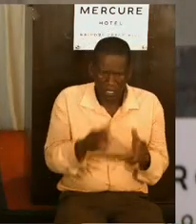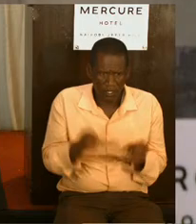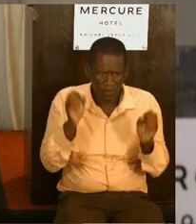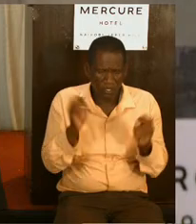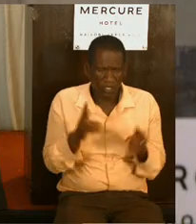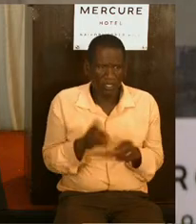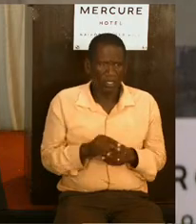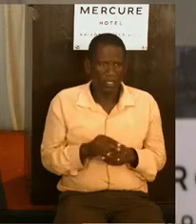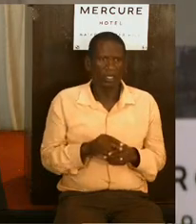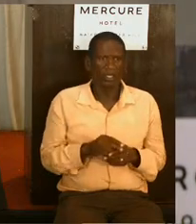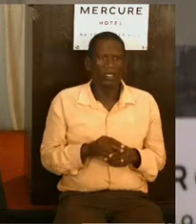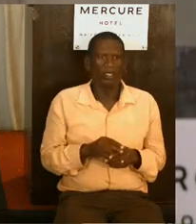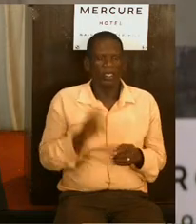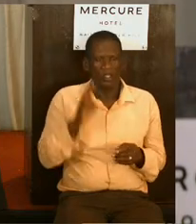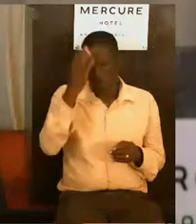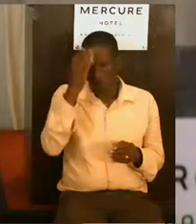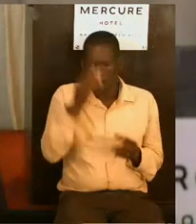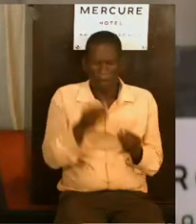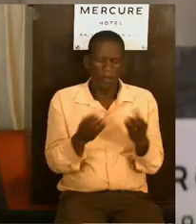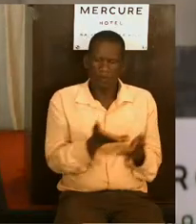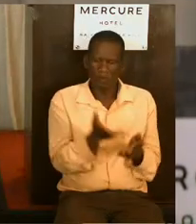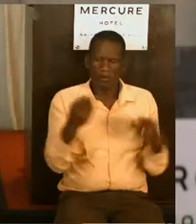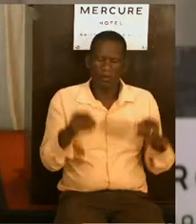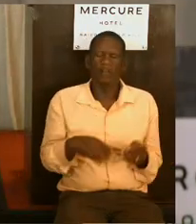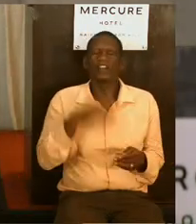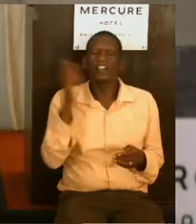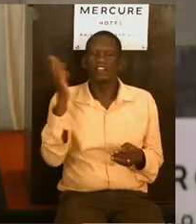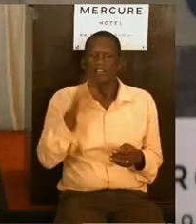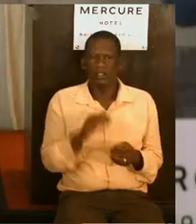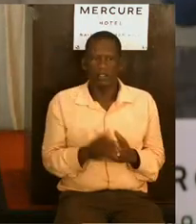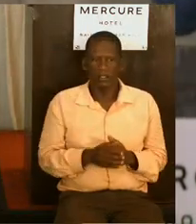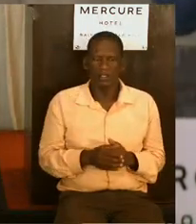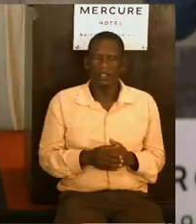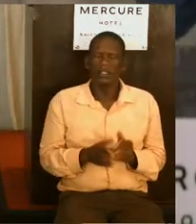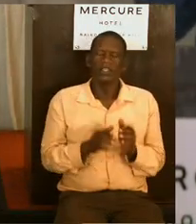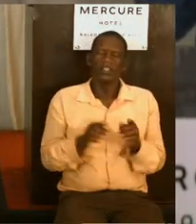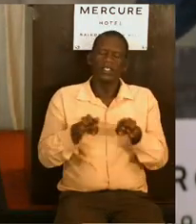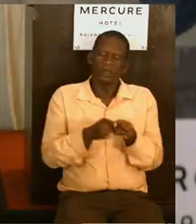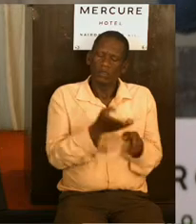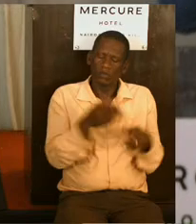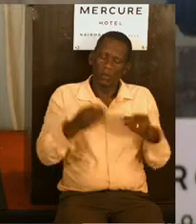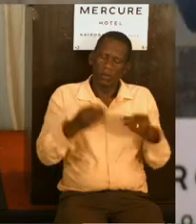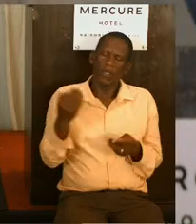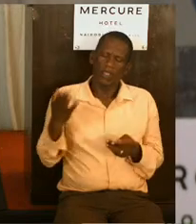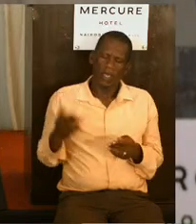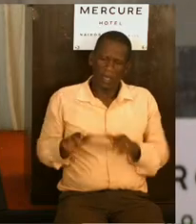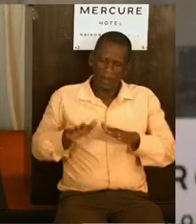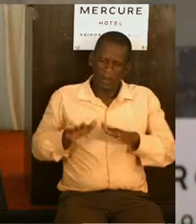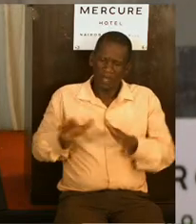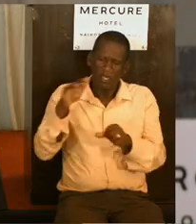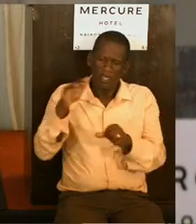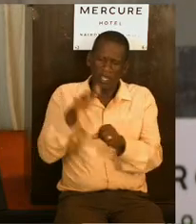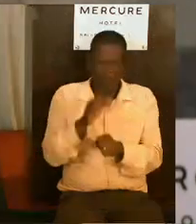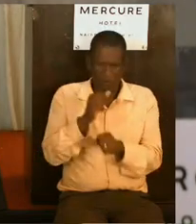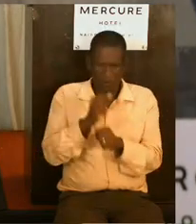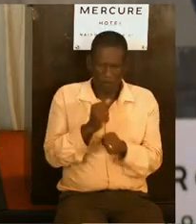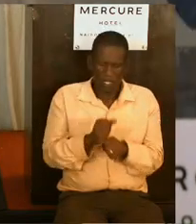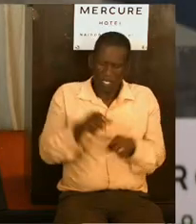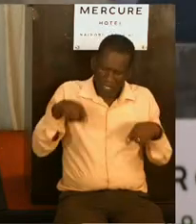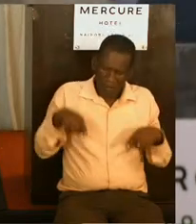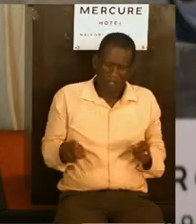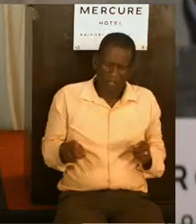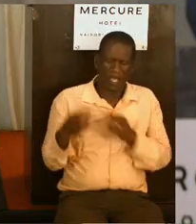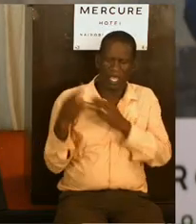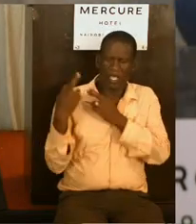I right because many of them have gone and even those who are there have been left with a lot of work they are the ones